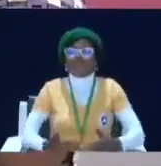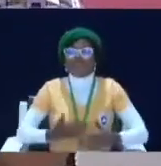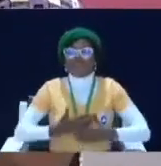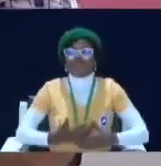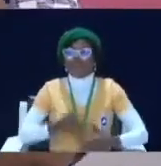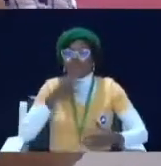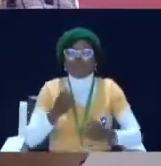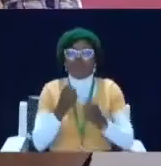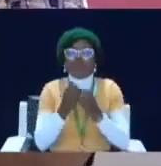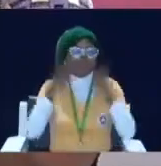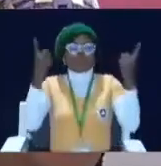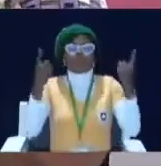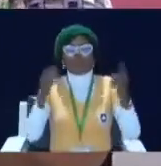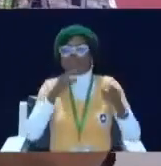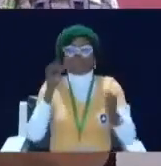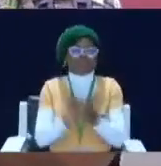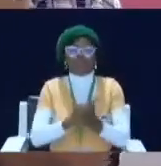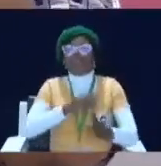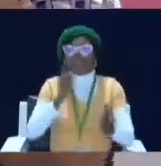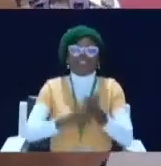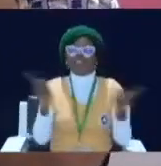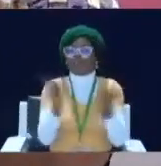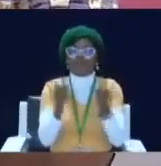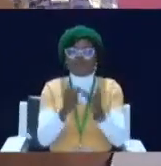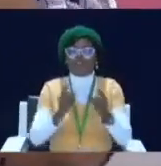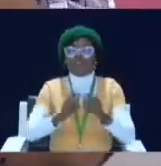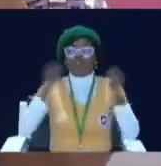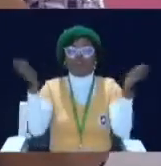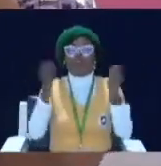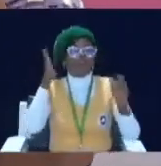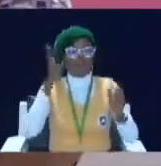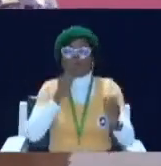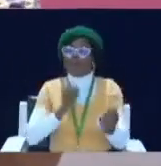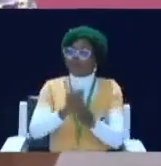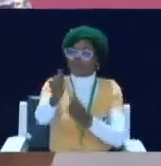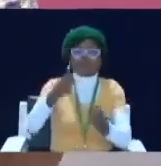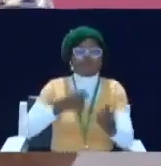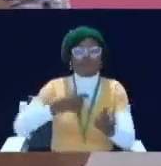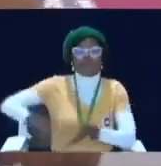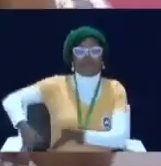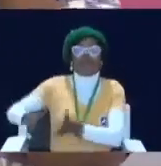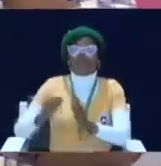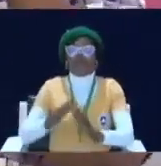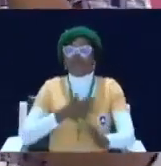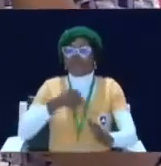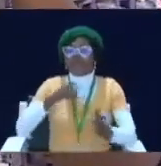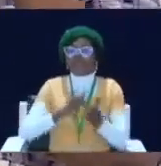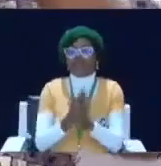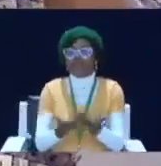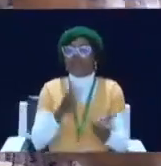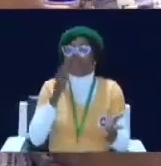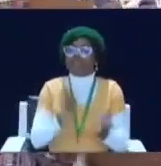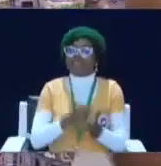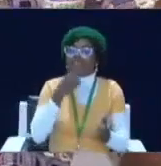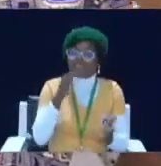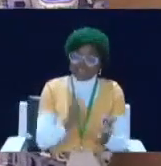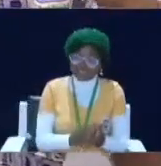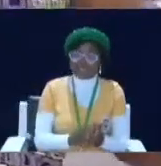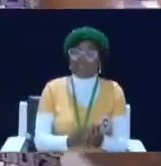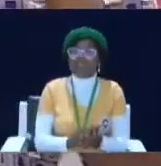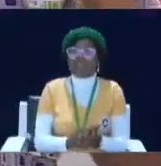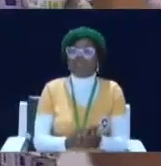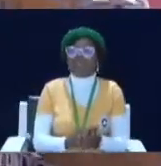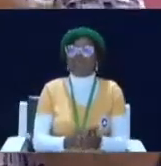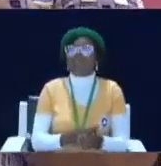perfect jubilee will not pass us by. And to confirm that, God gave us a scripture in the Bible that says the snare is